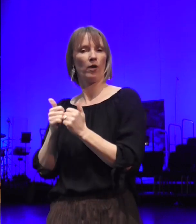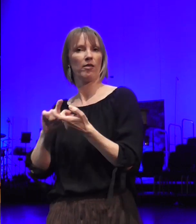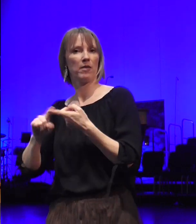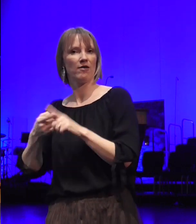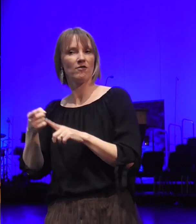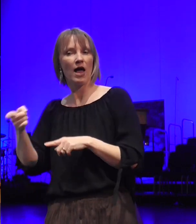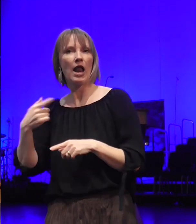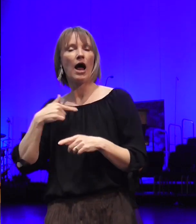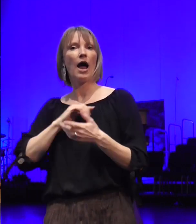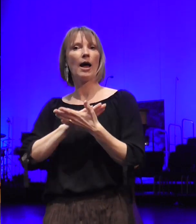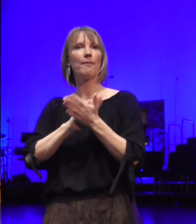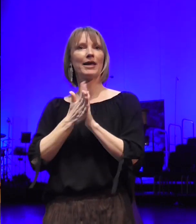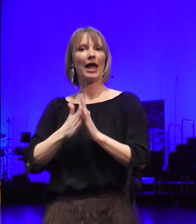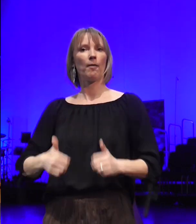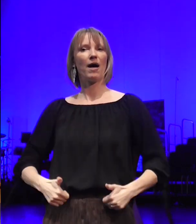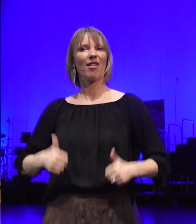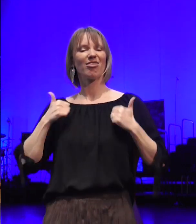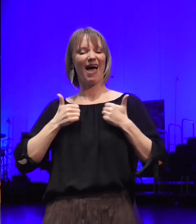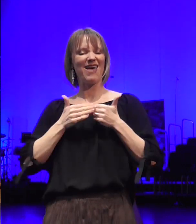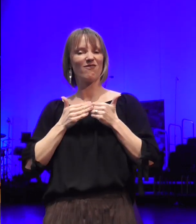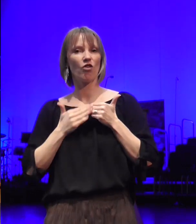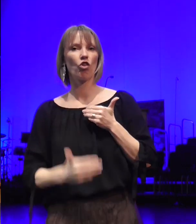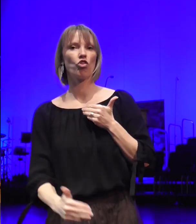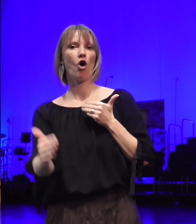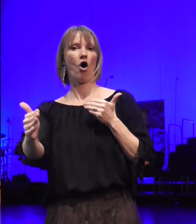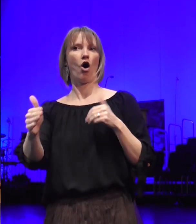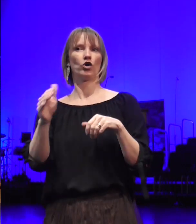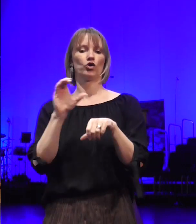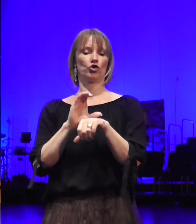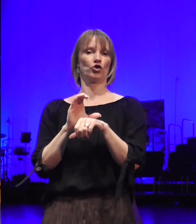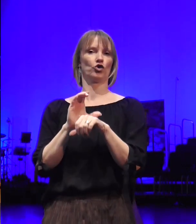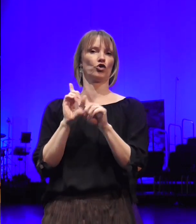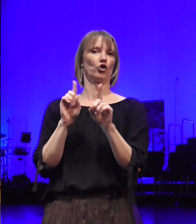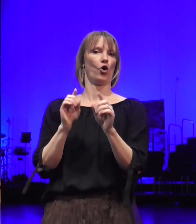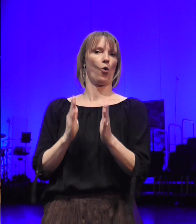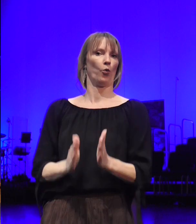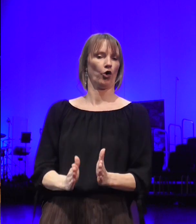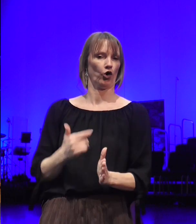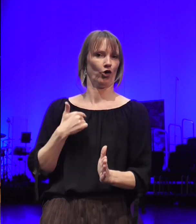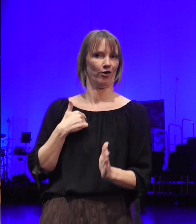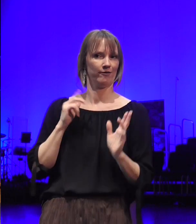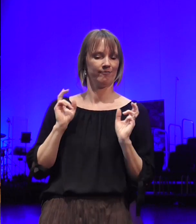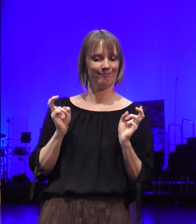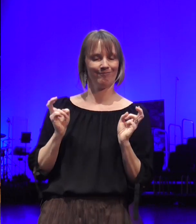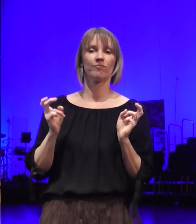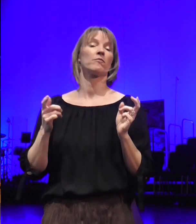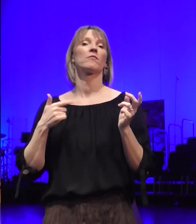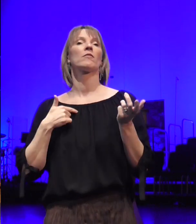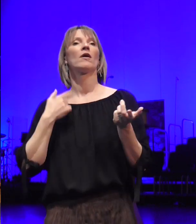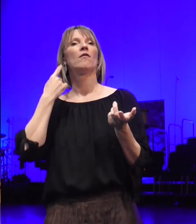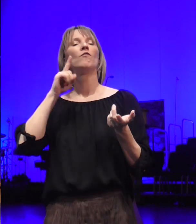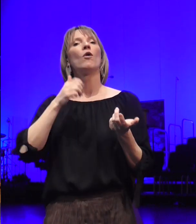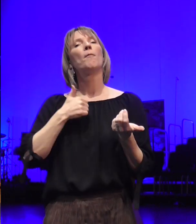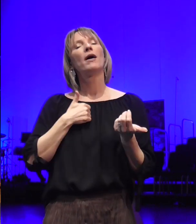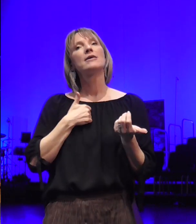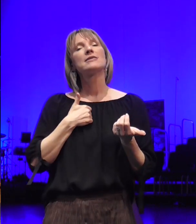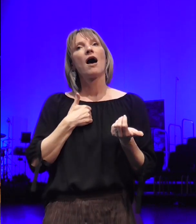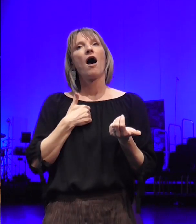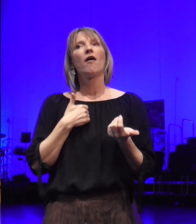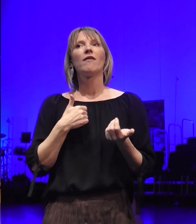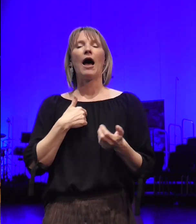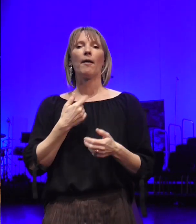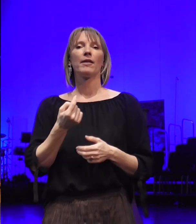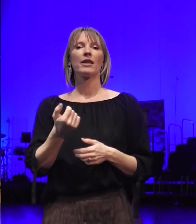I became a lifelong churchgoer. But what I find for myself is I'm kind of